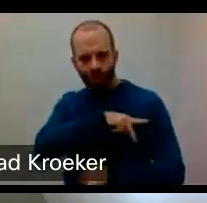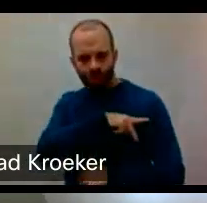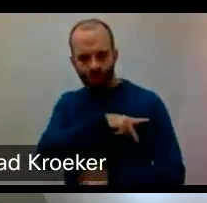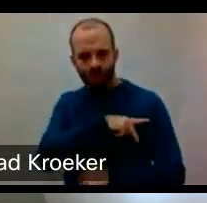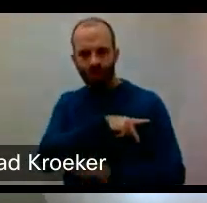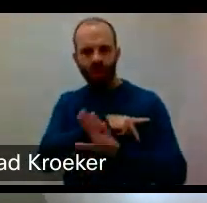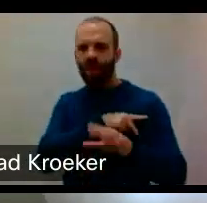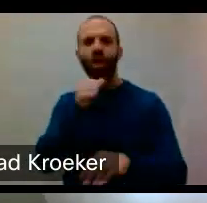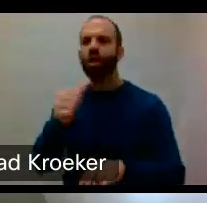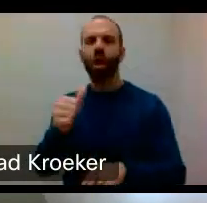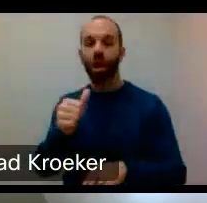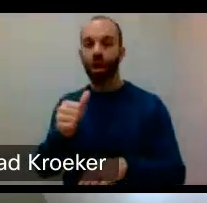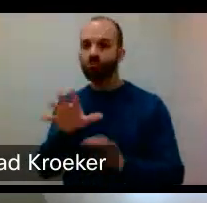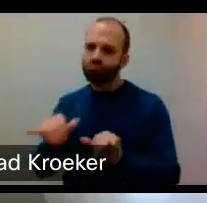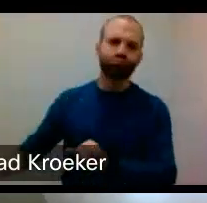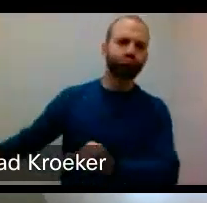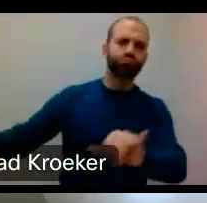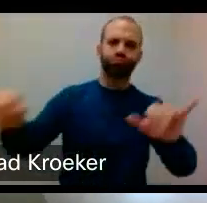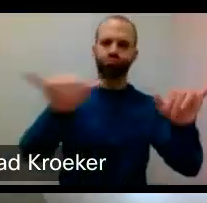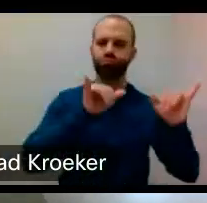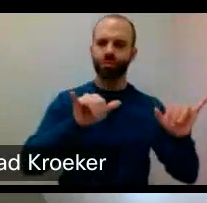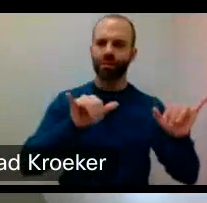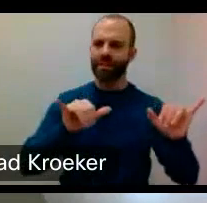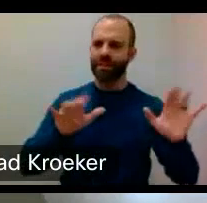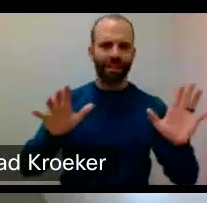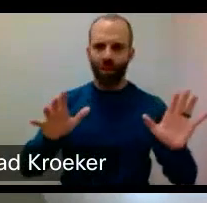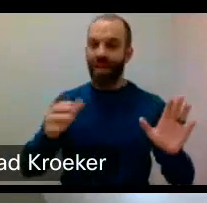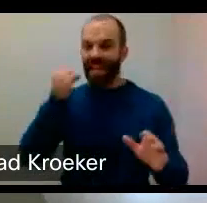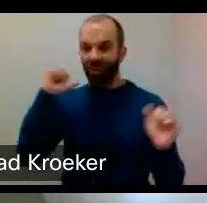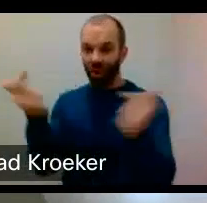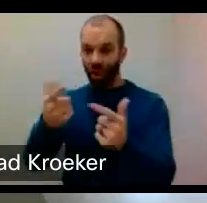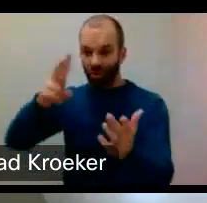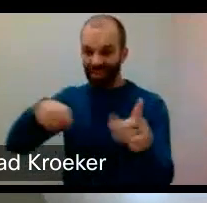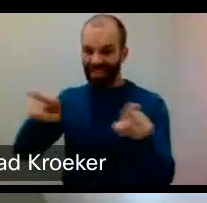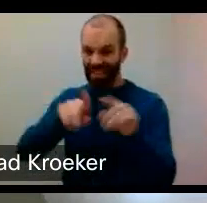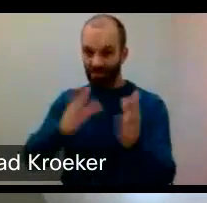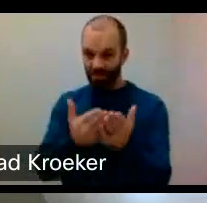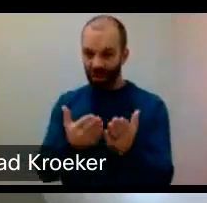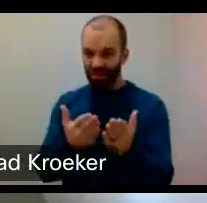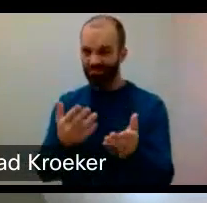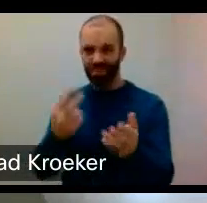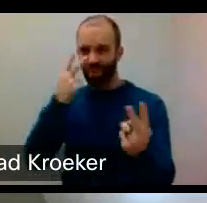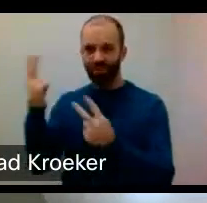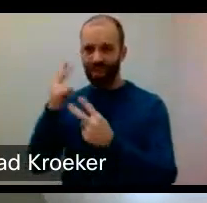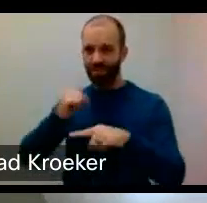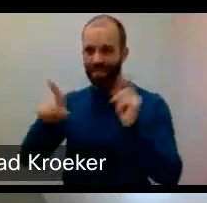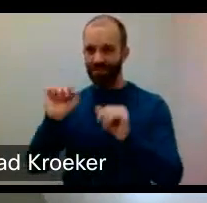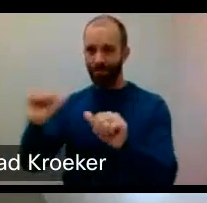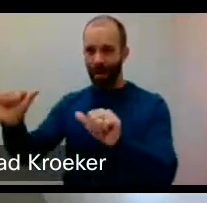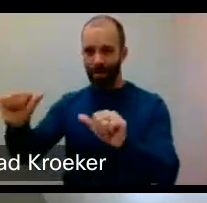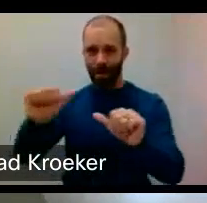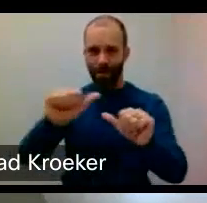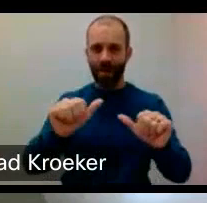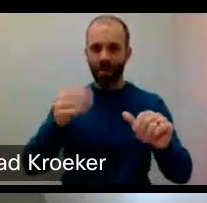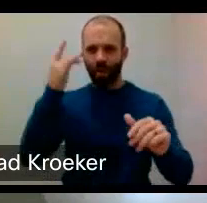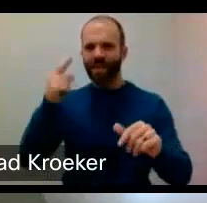not going to all be the same. If you all read the same book, all of your reflections should be very different because it's what you think,